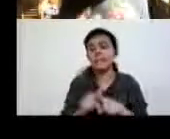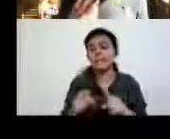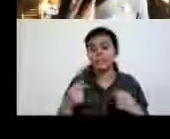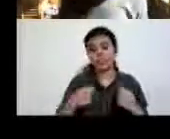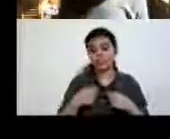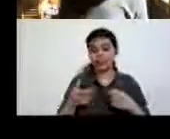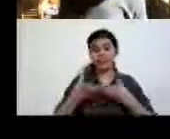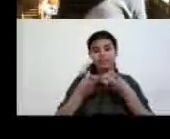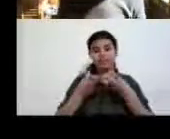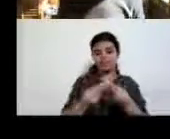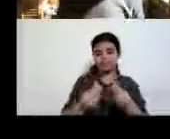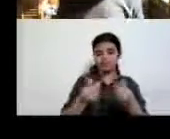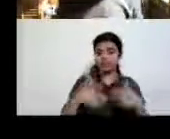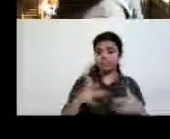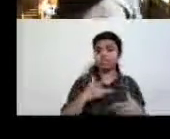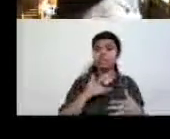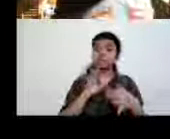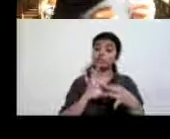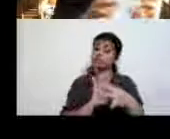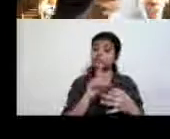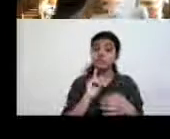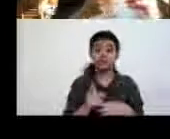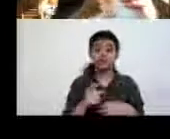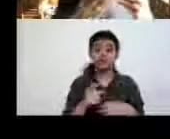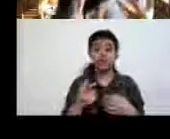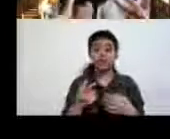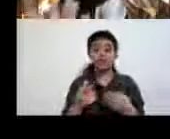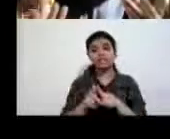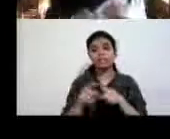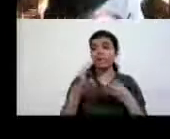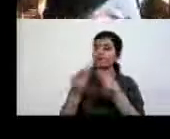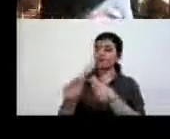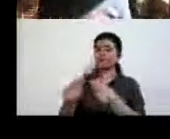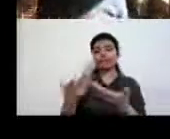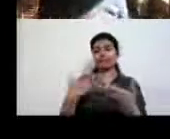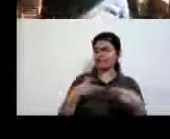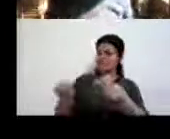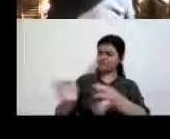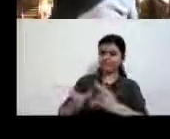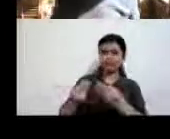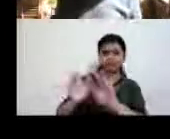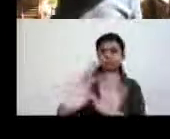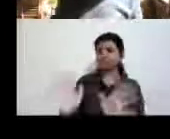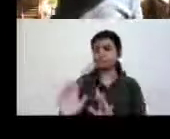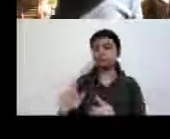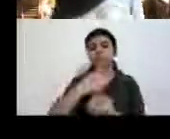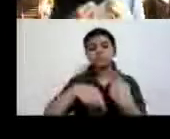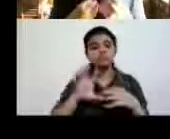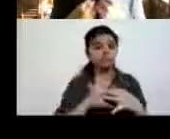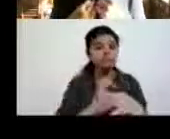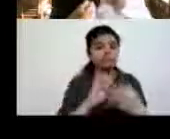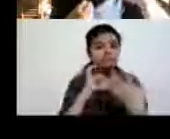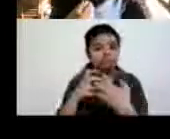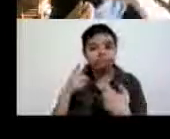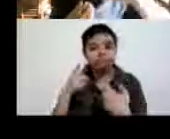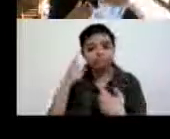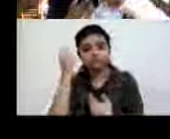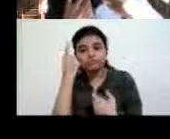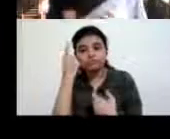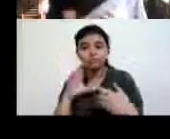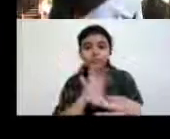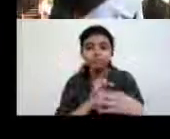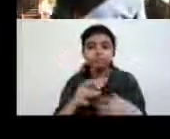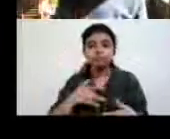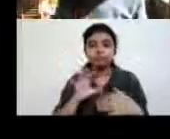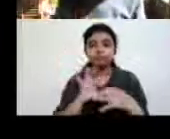they have to be emotional, because if we are talking, for example, about people with disabilities, and I'm